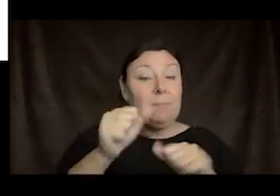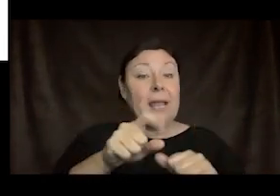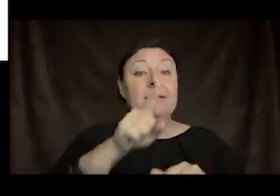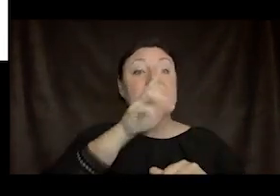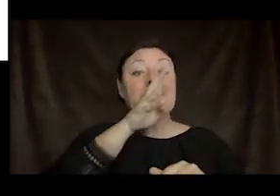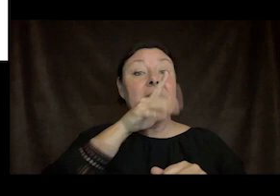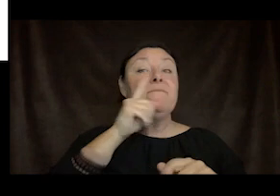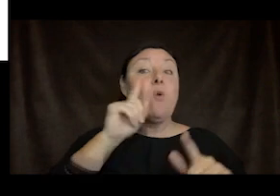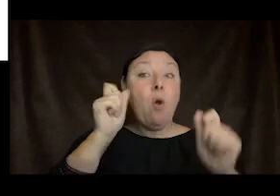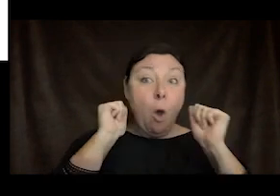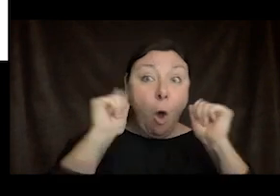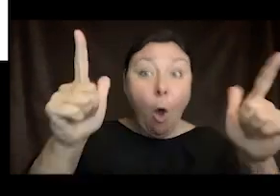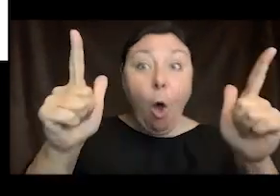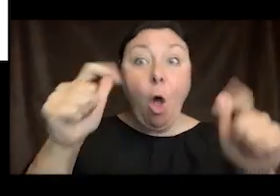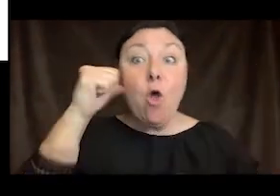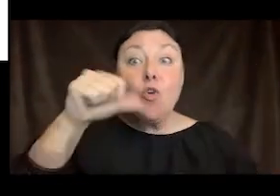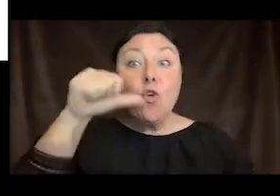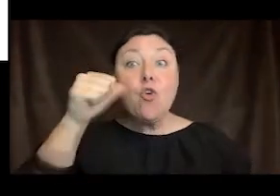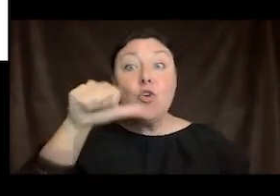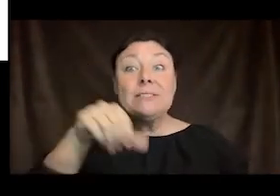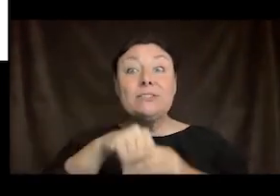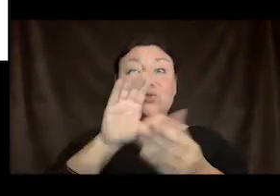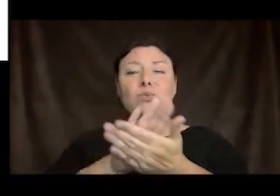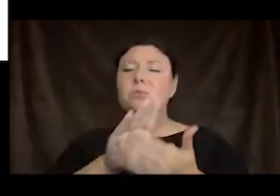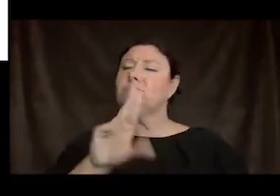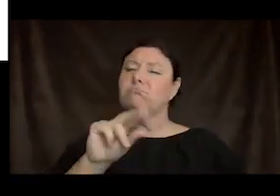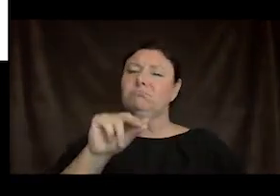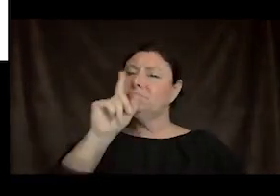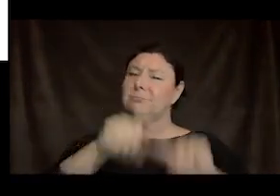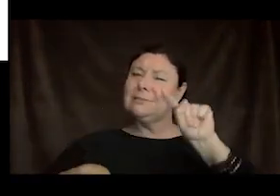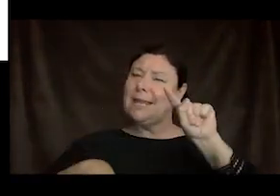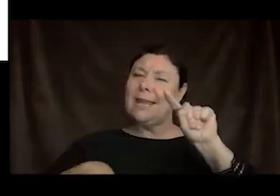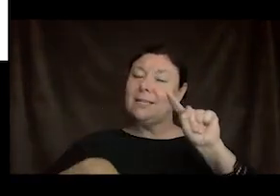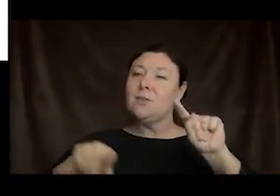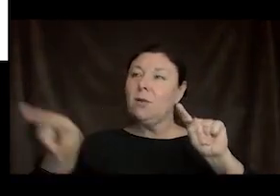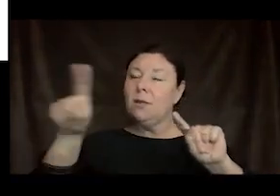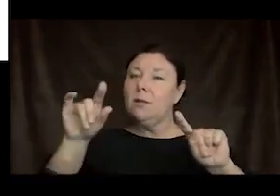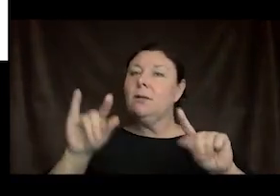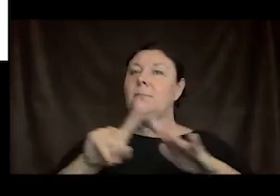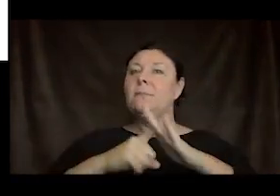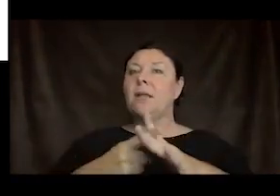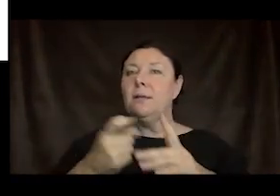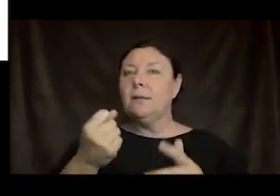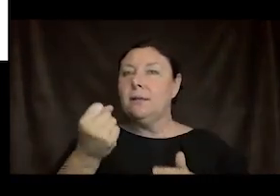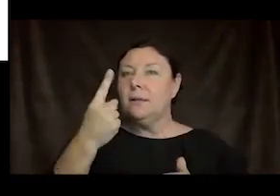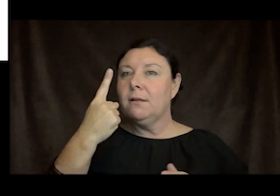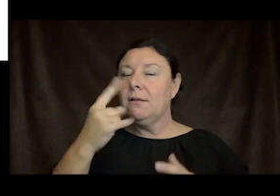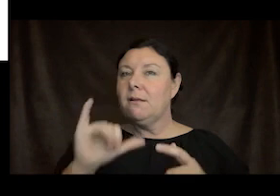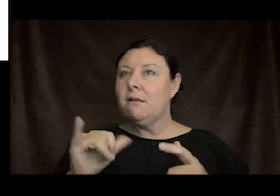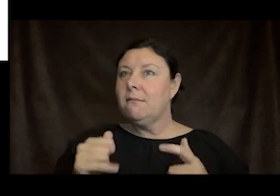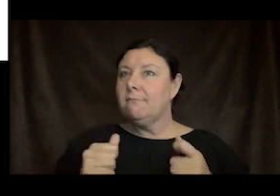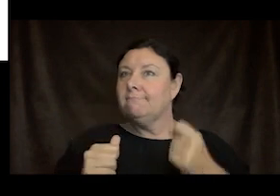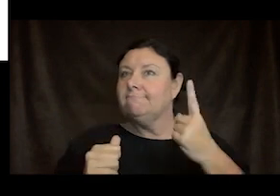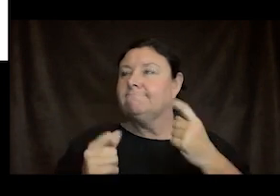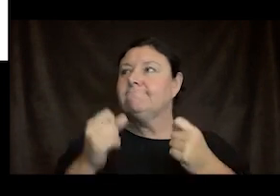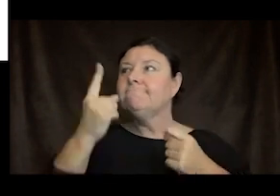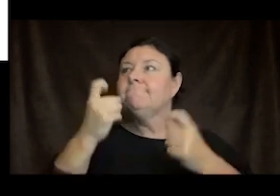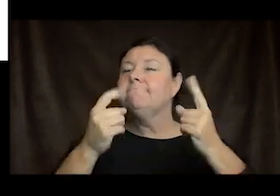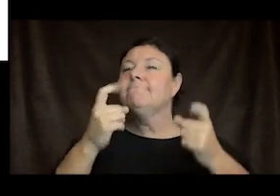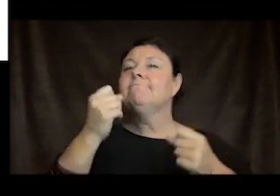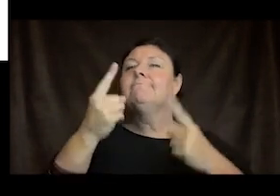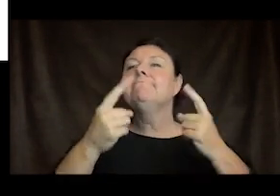all 10-year-olds or all 15-year-olds, so that we sort of begin to unpack that across other experiences and